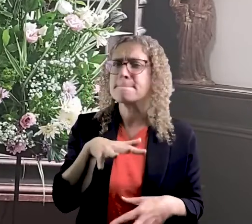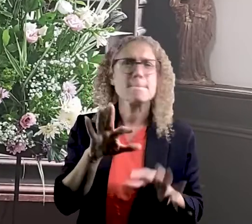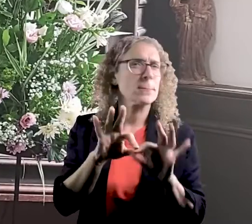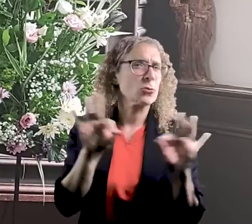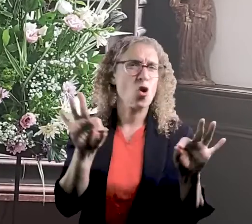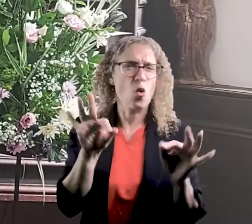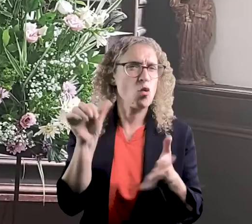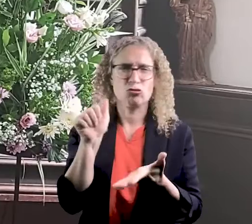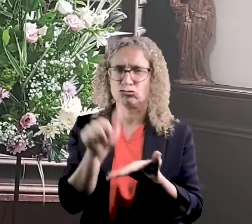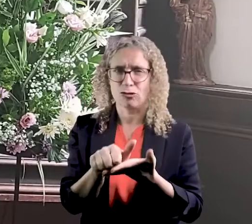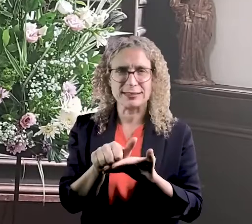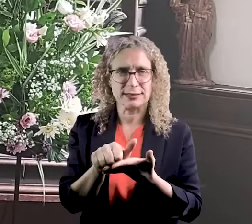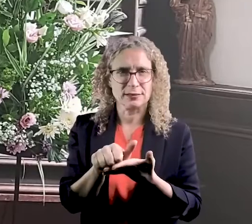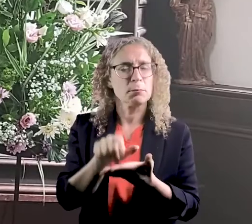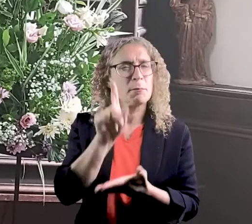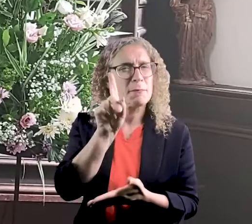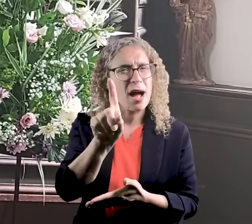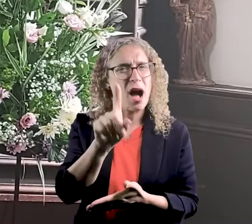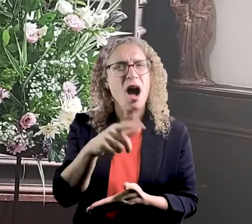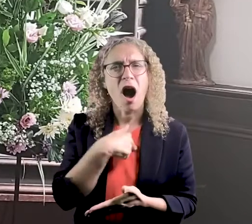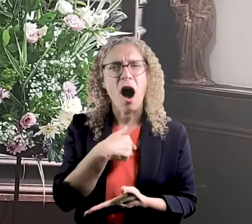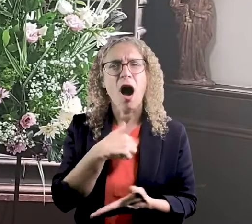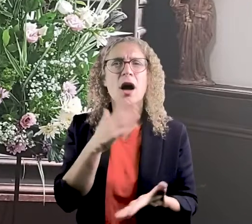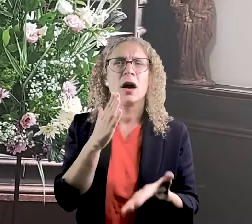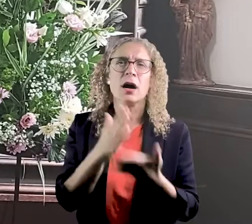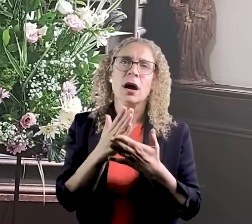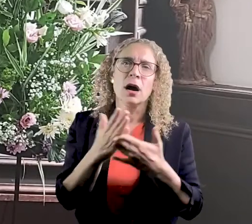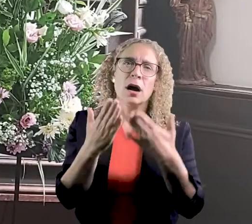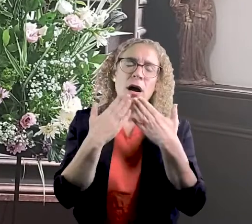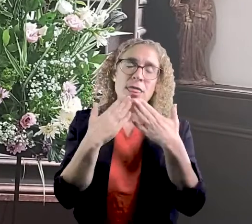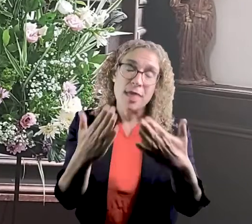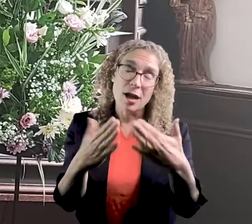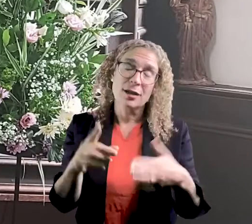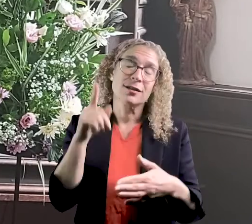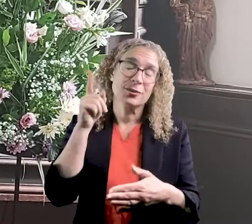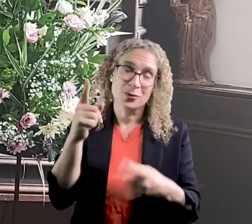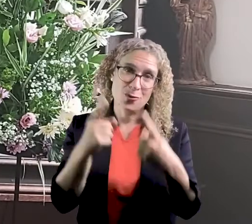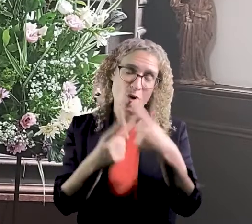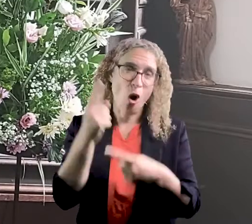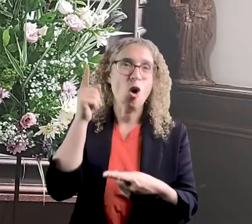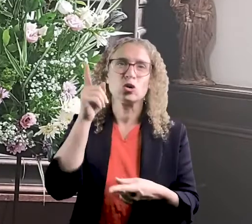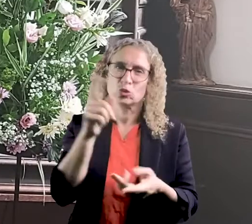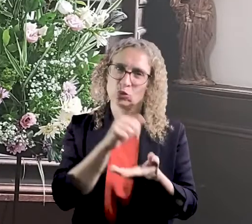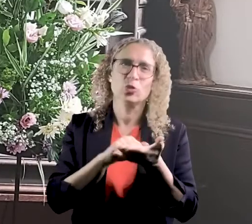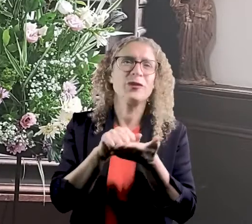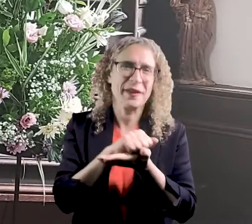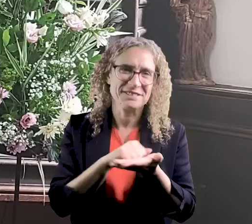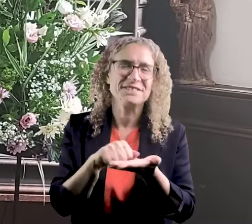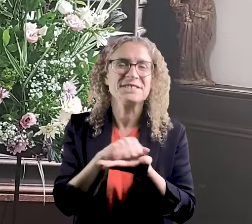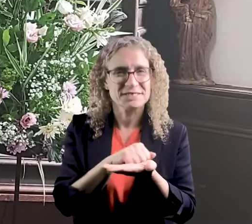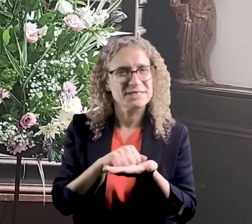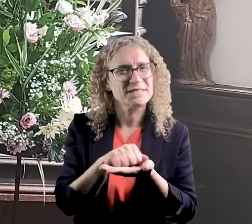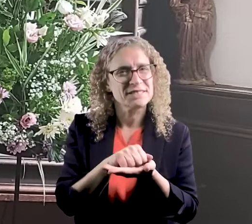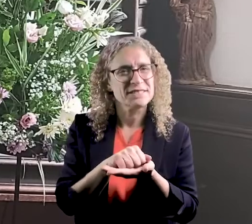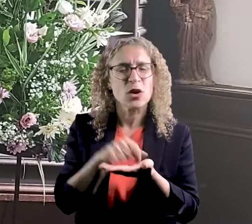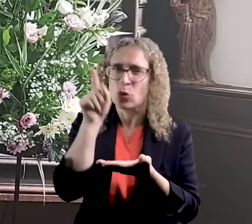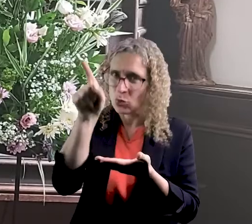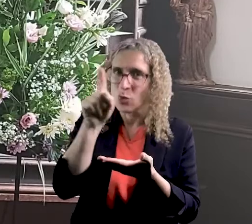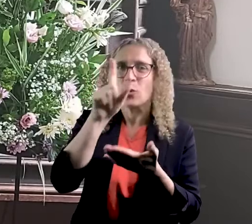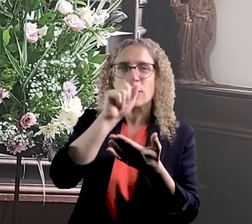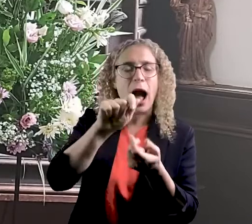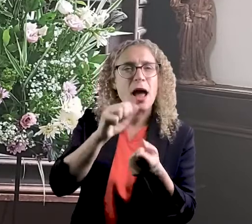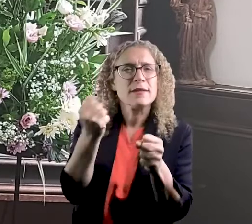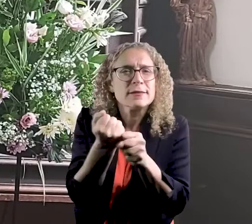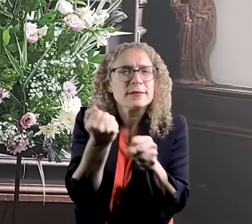And I'm so grateful that we have a God who forgives and